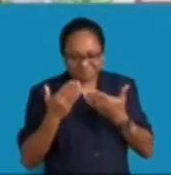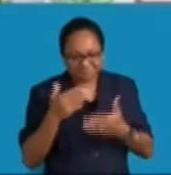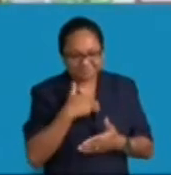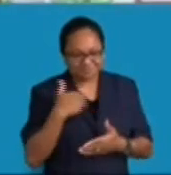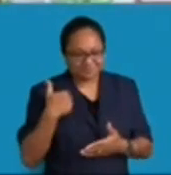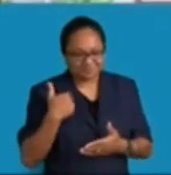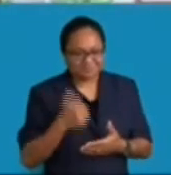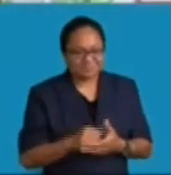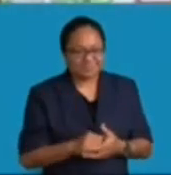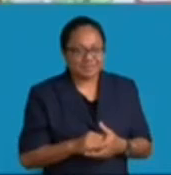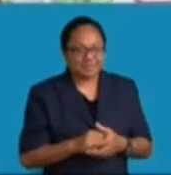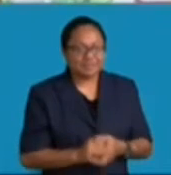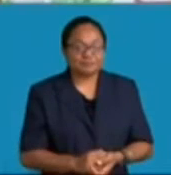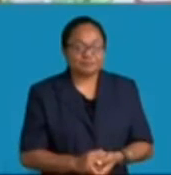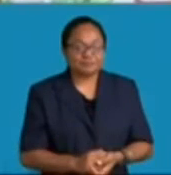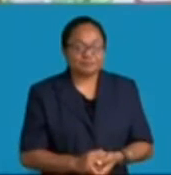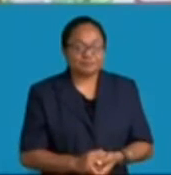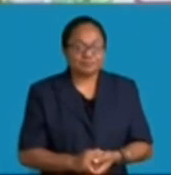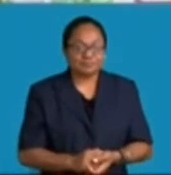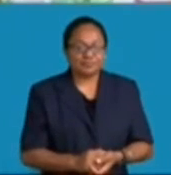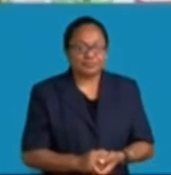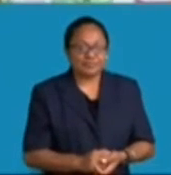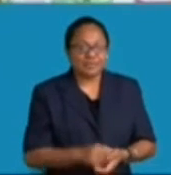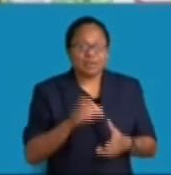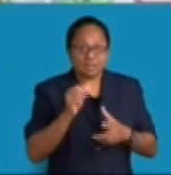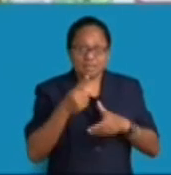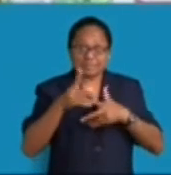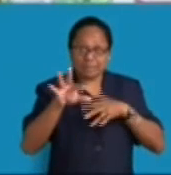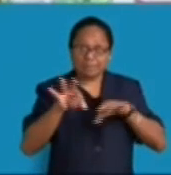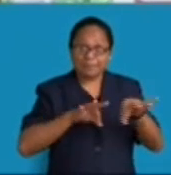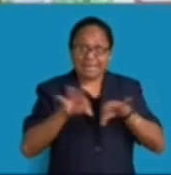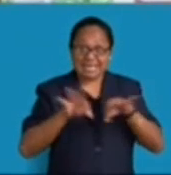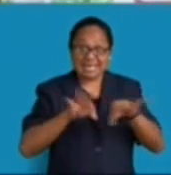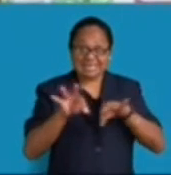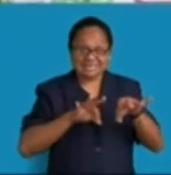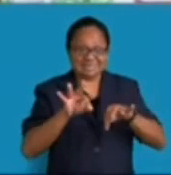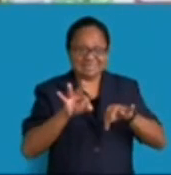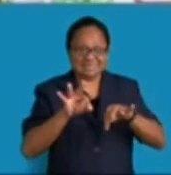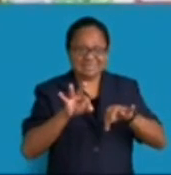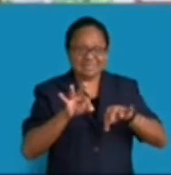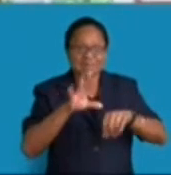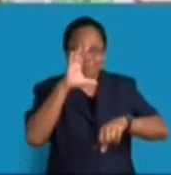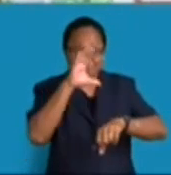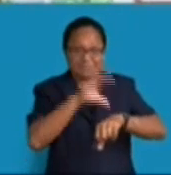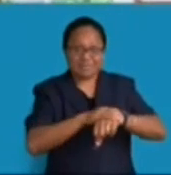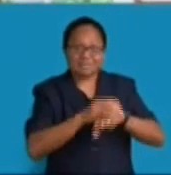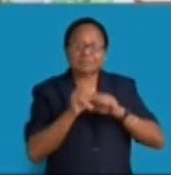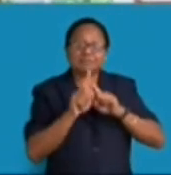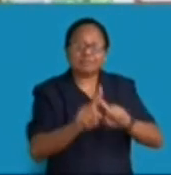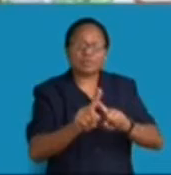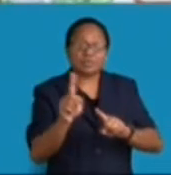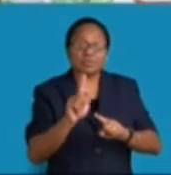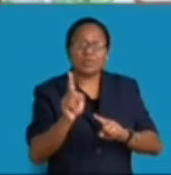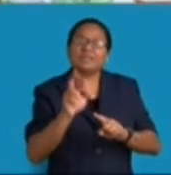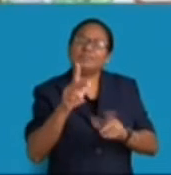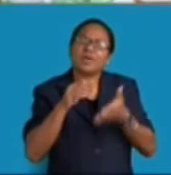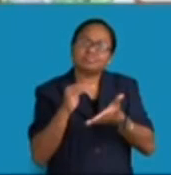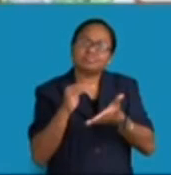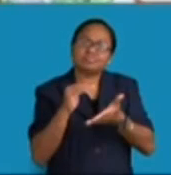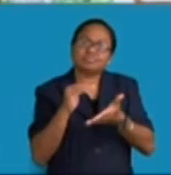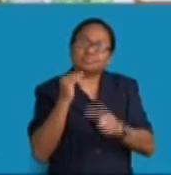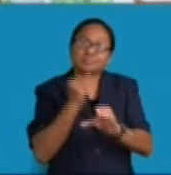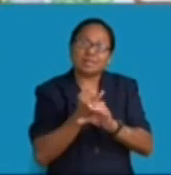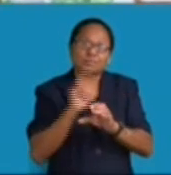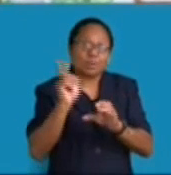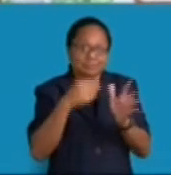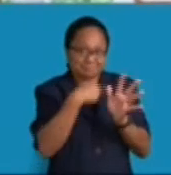Thank you, Madam Speaker. The key initiatives implemented by the Fiji Police Force to reduce crime included